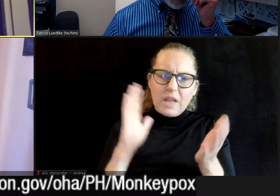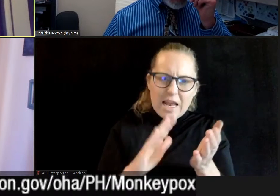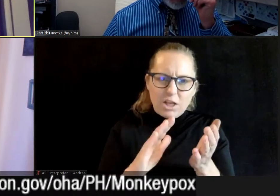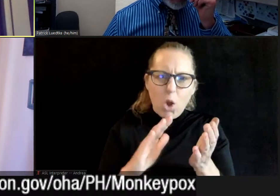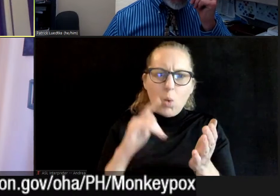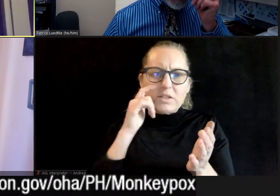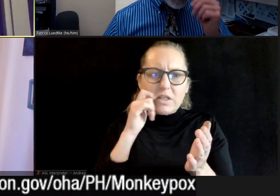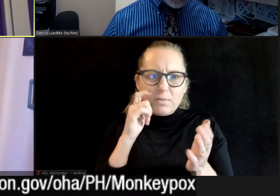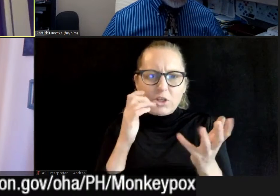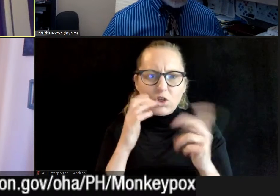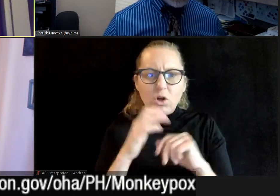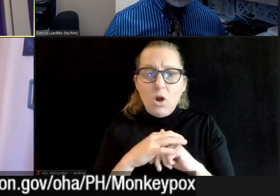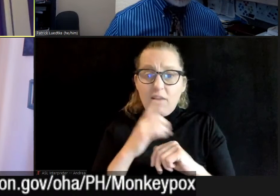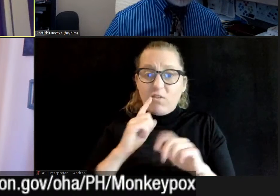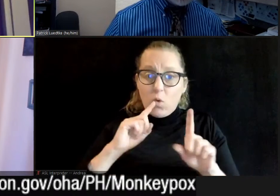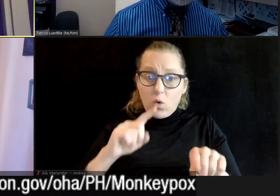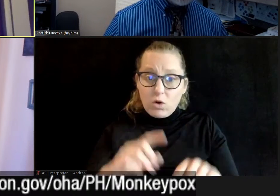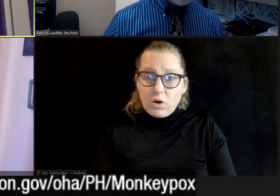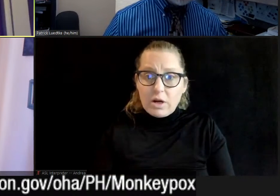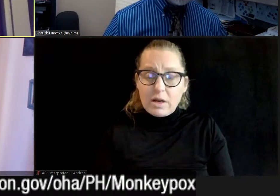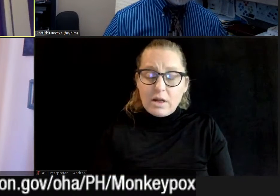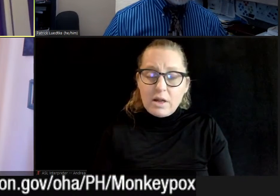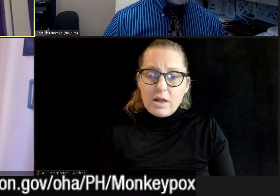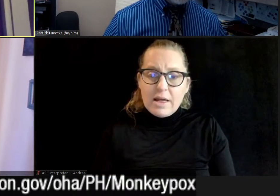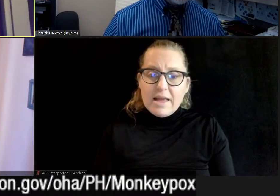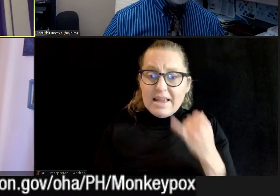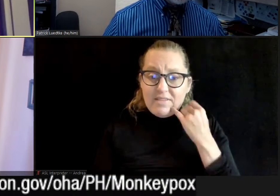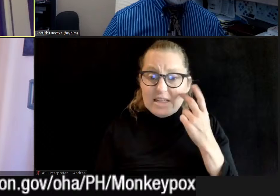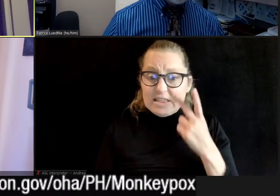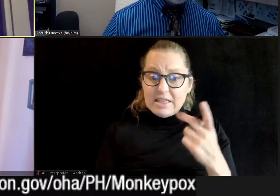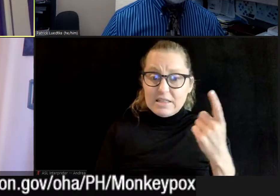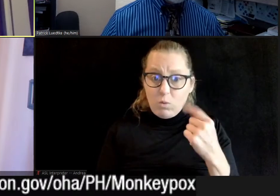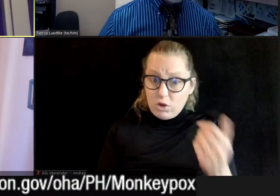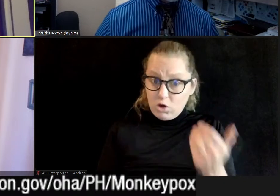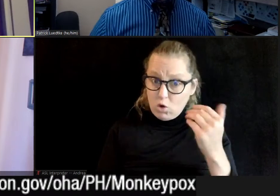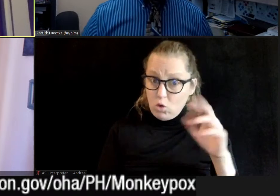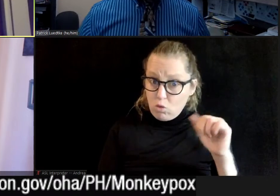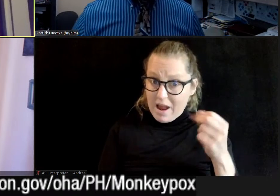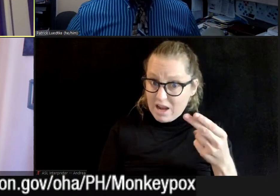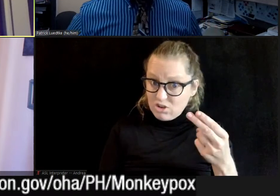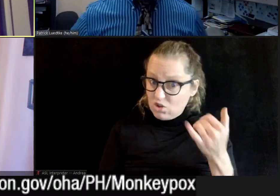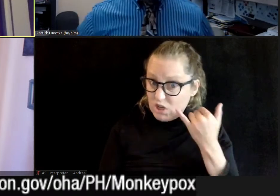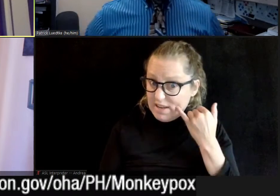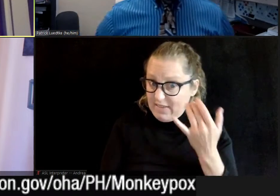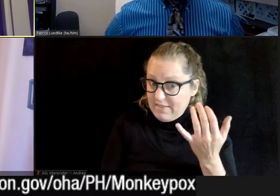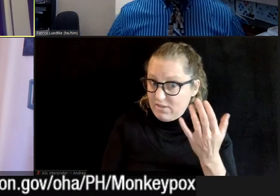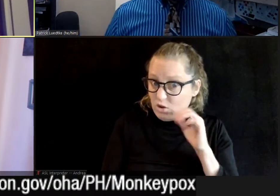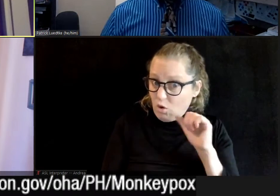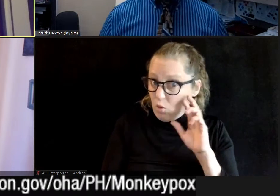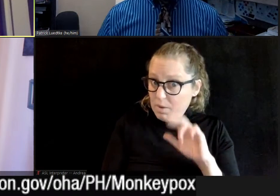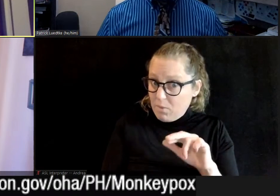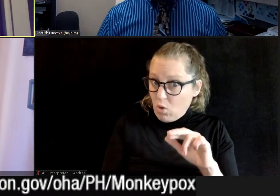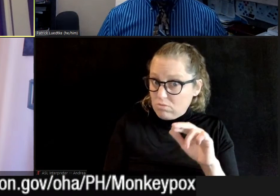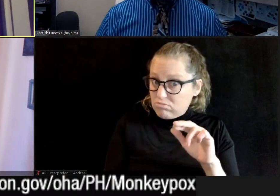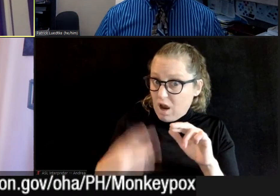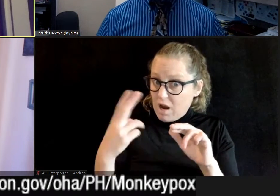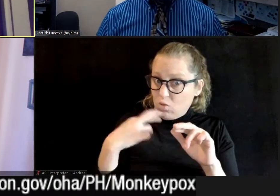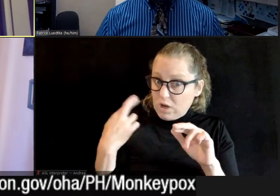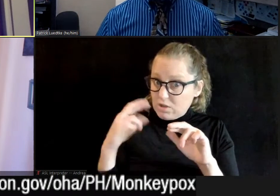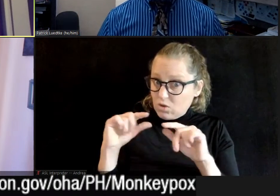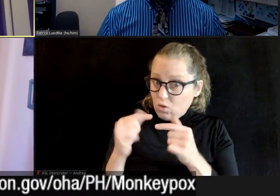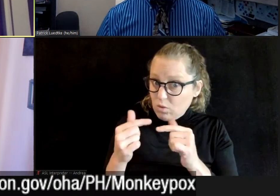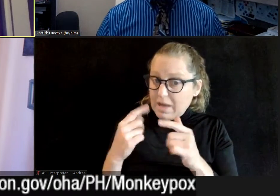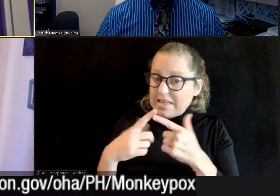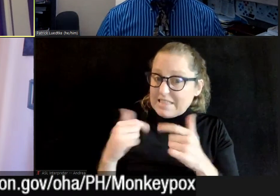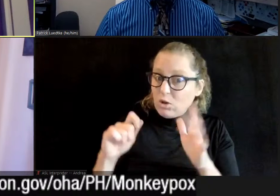suspicion for ordering this. If they see someone with a new rash, even if they don't report being in one of these high risk groups, swab